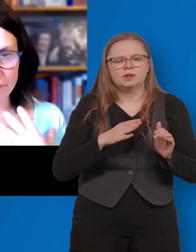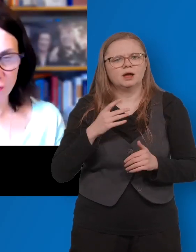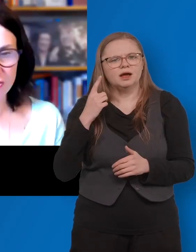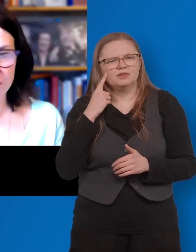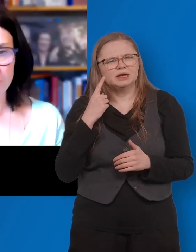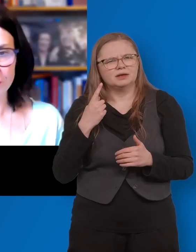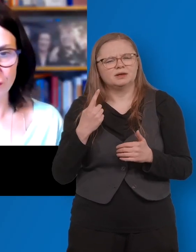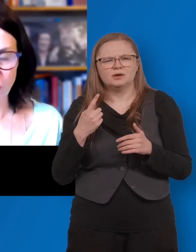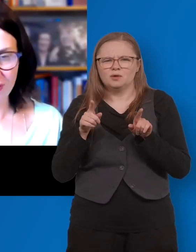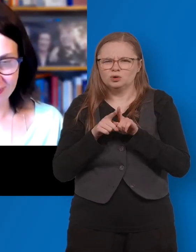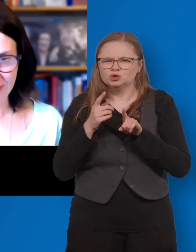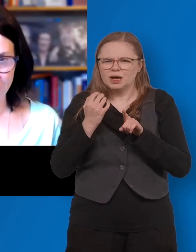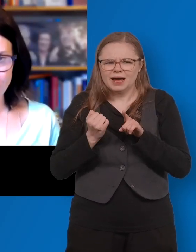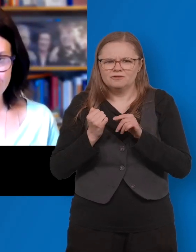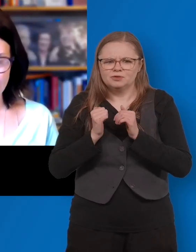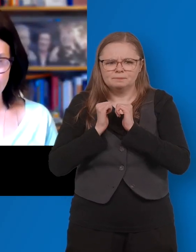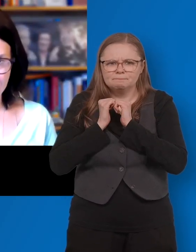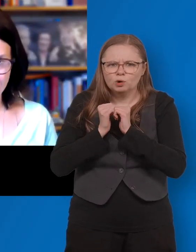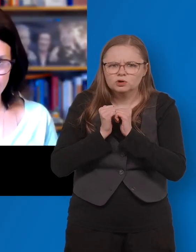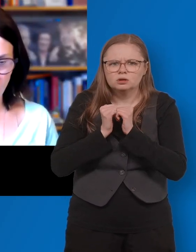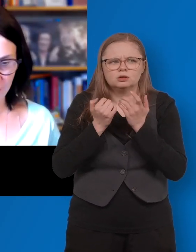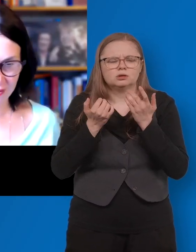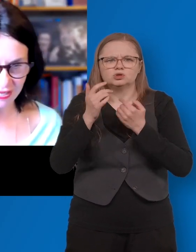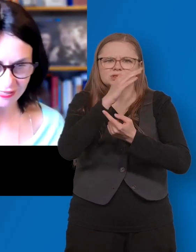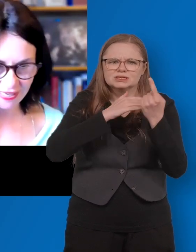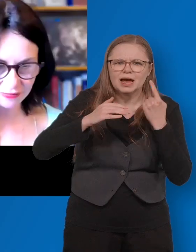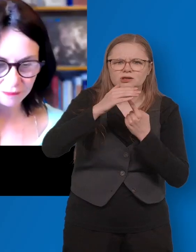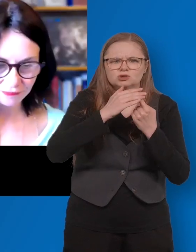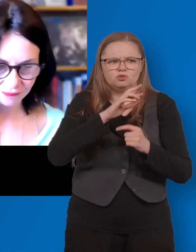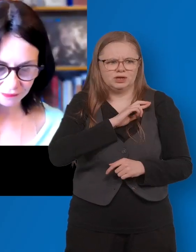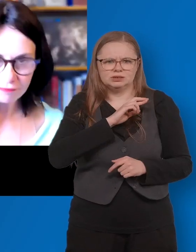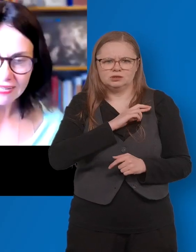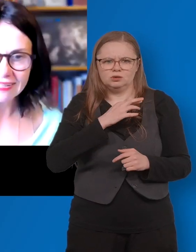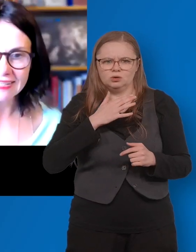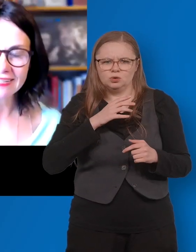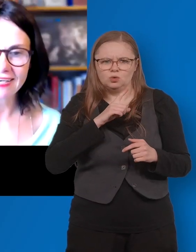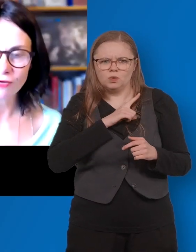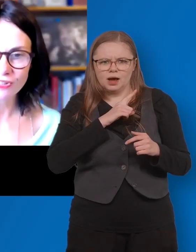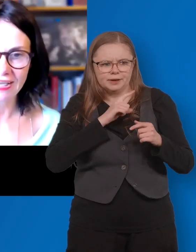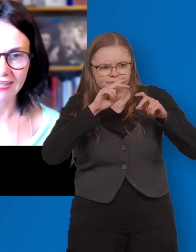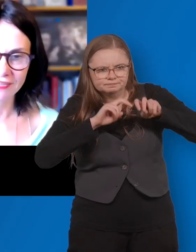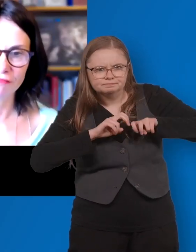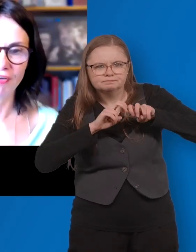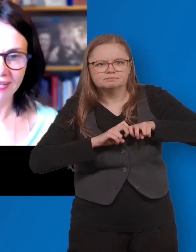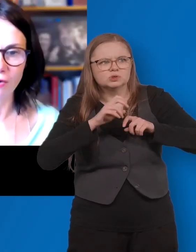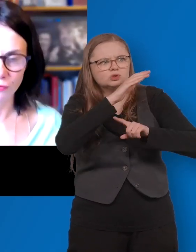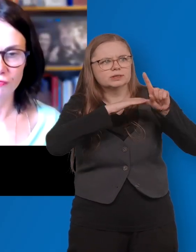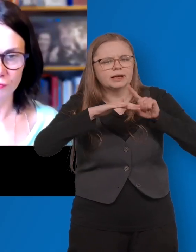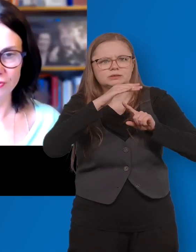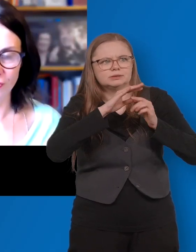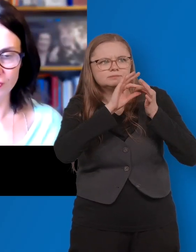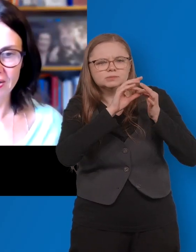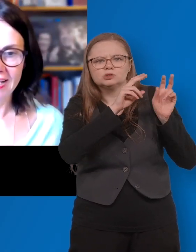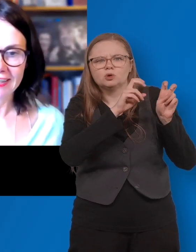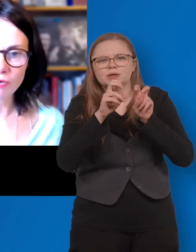societal imperative for looking at diversity-related topics. And yes, does it then not take the fun out of